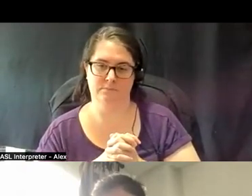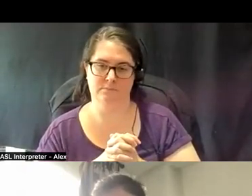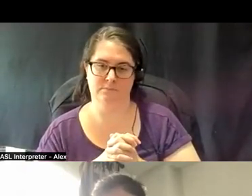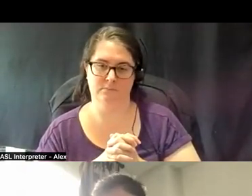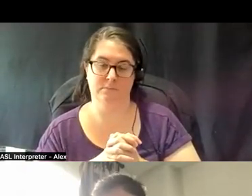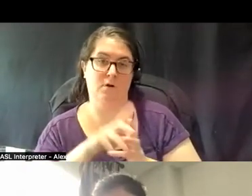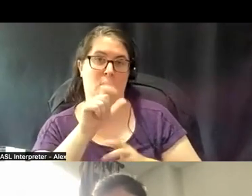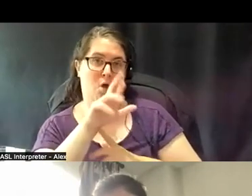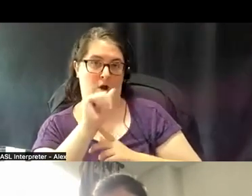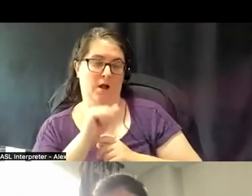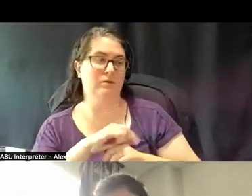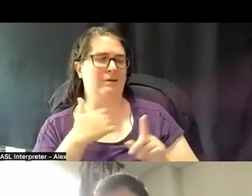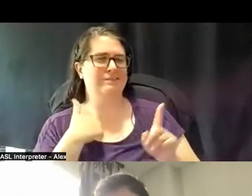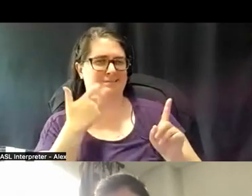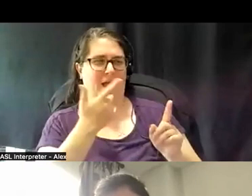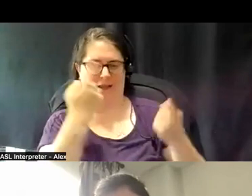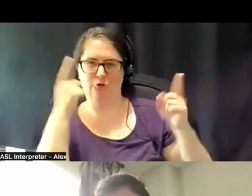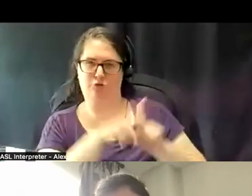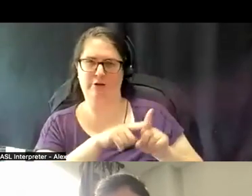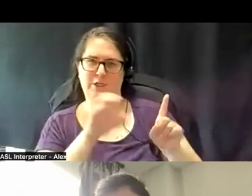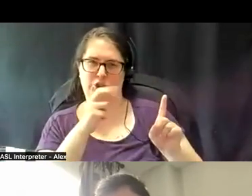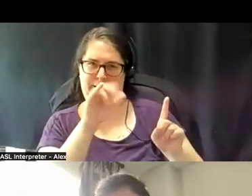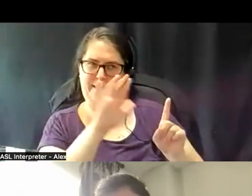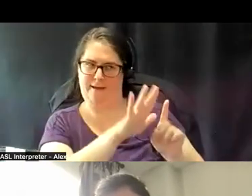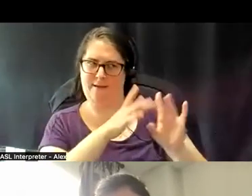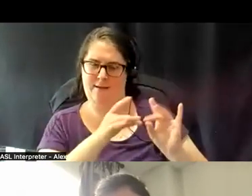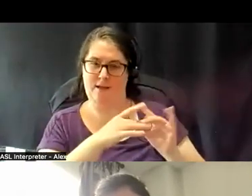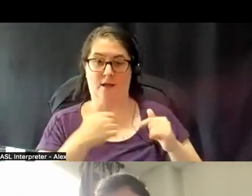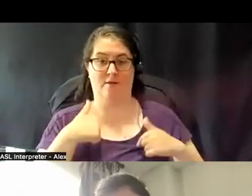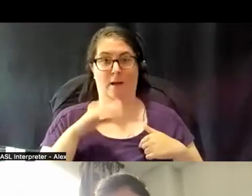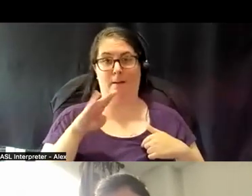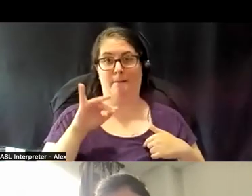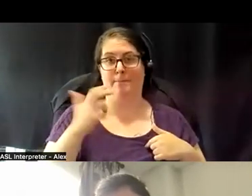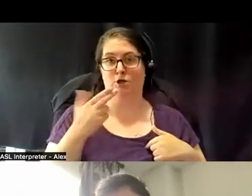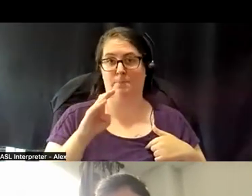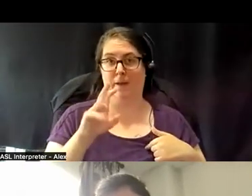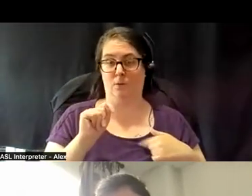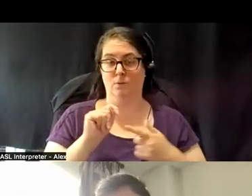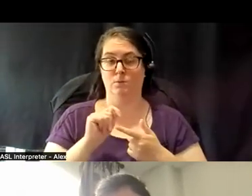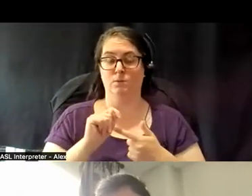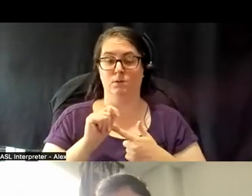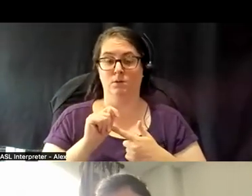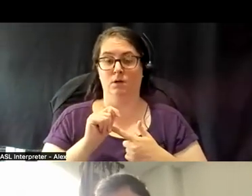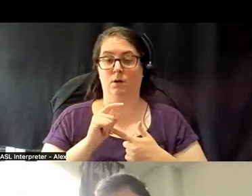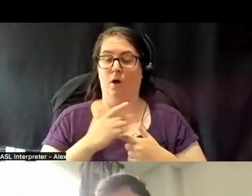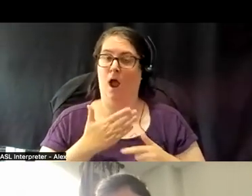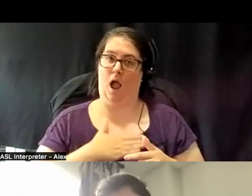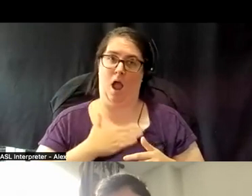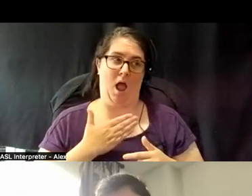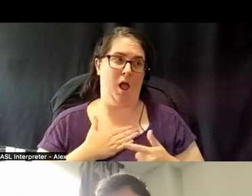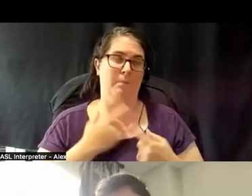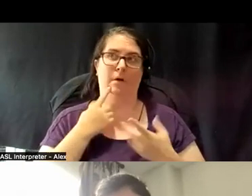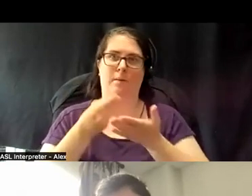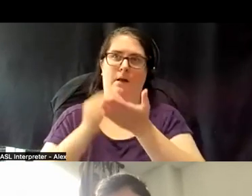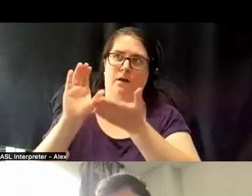Definitely just echoing what Shabina was saying. I know for us at Birchmount, we are so happy to, you know, have some funding where we get to